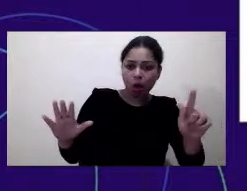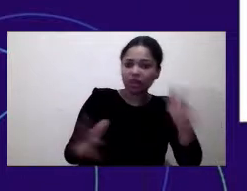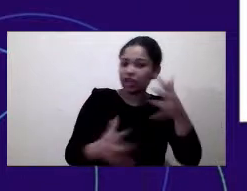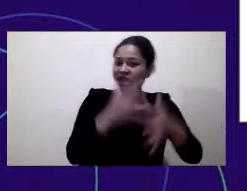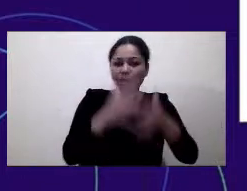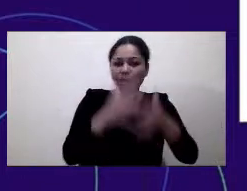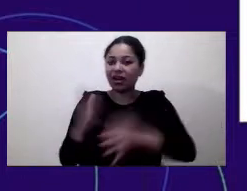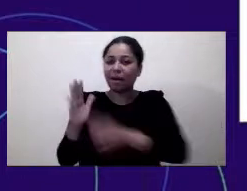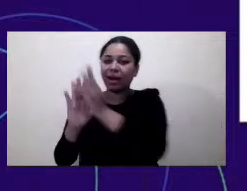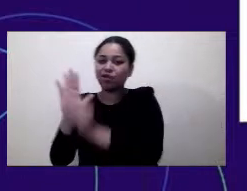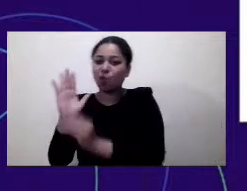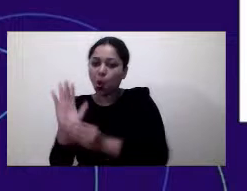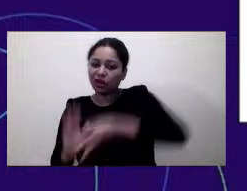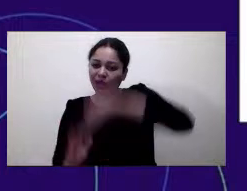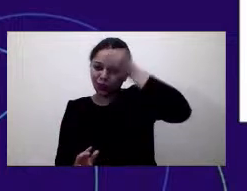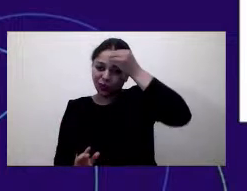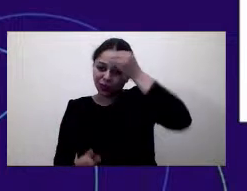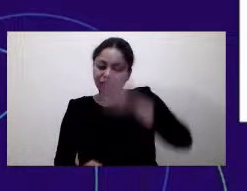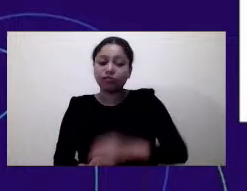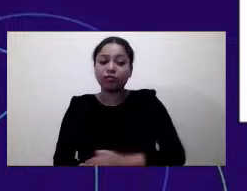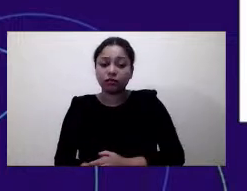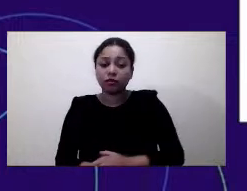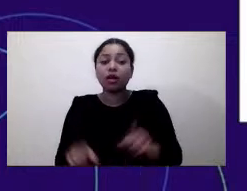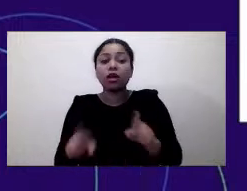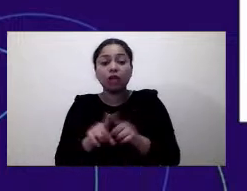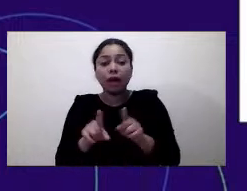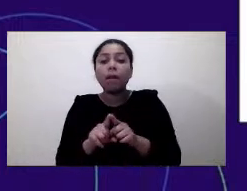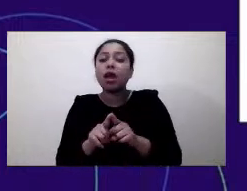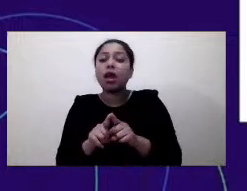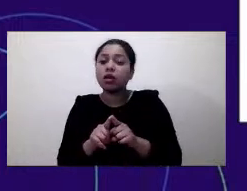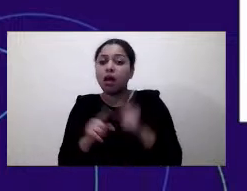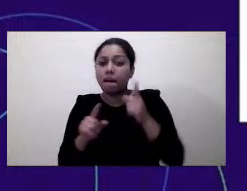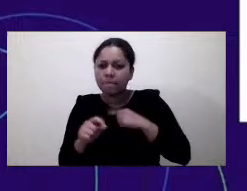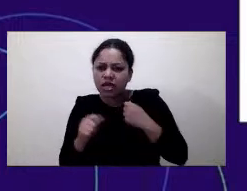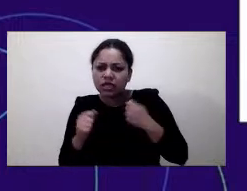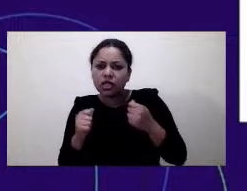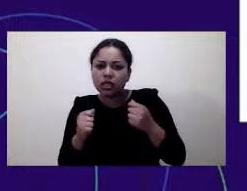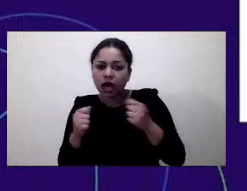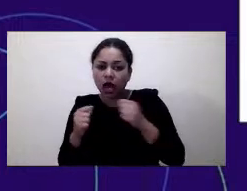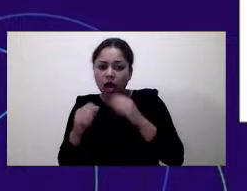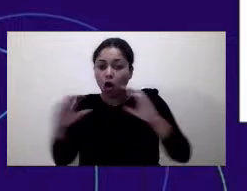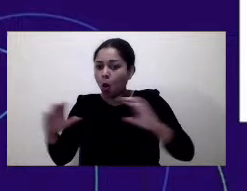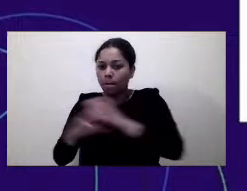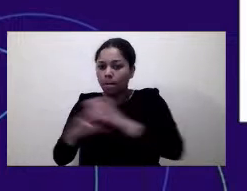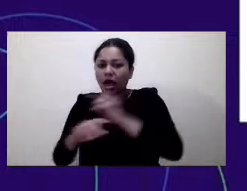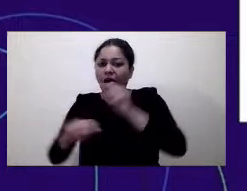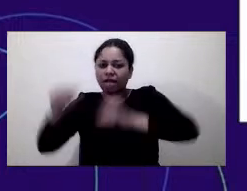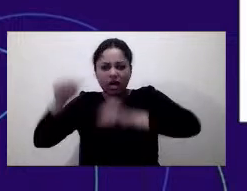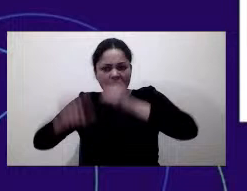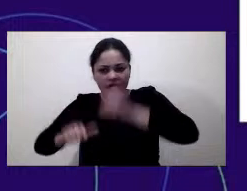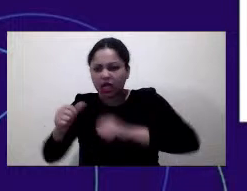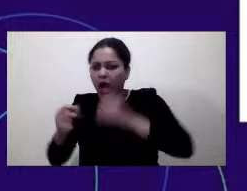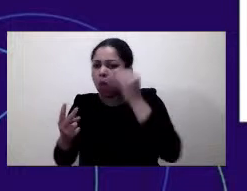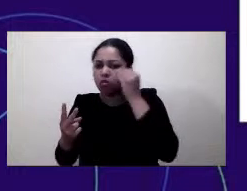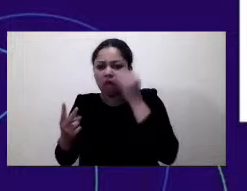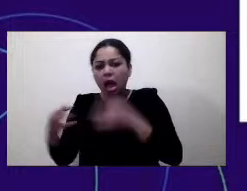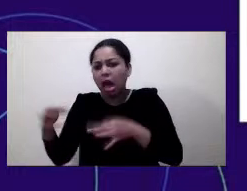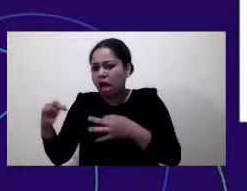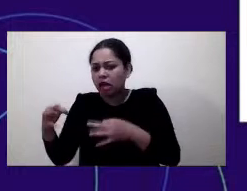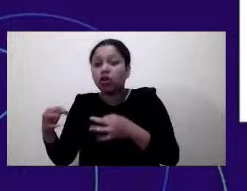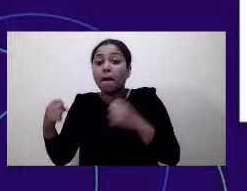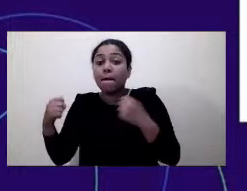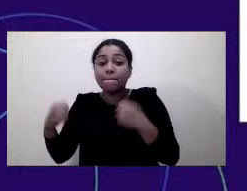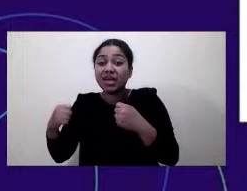And strongly integrated. So the assessment, whether it's a project, a test, will be in the